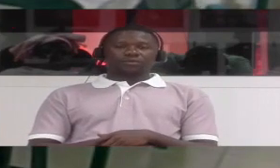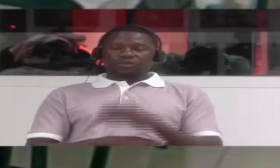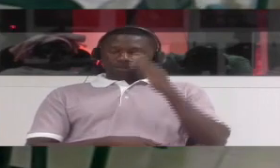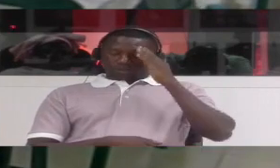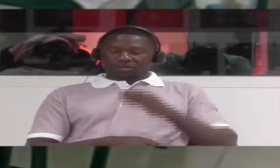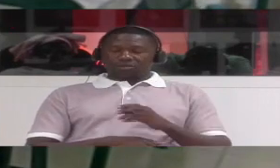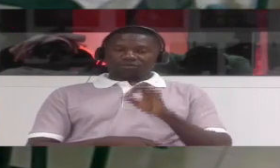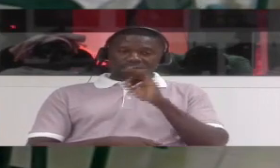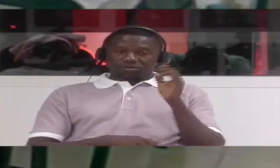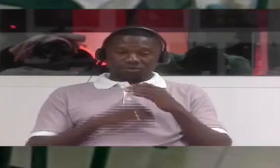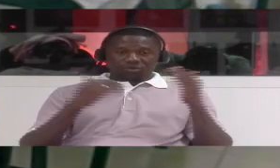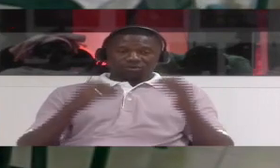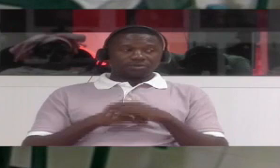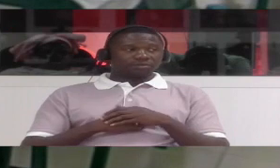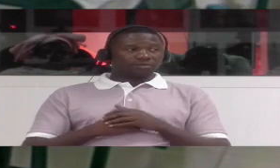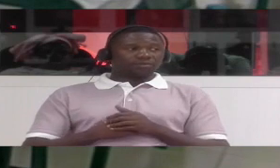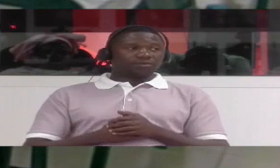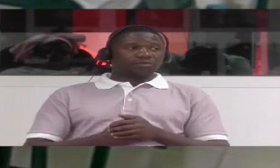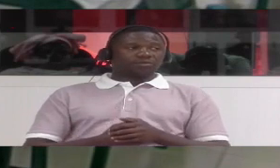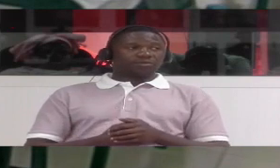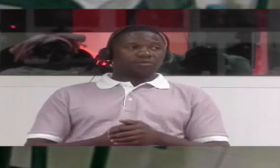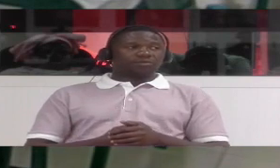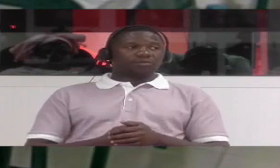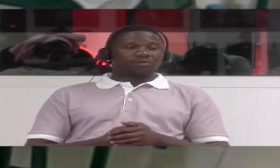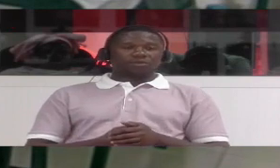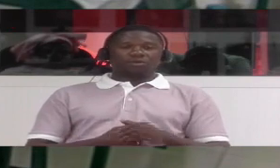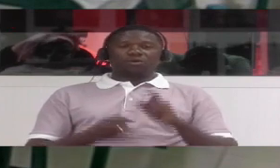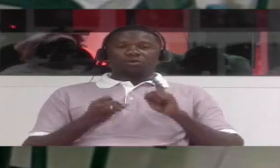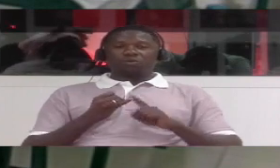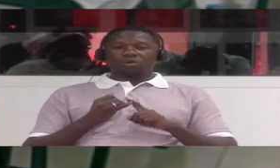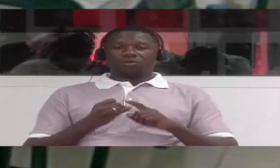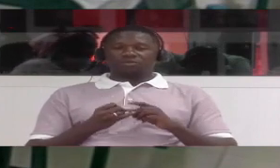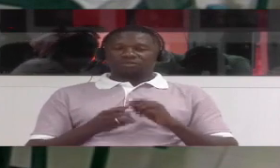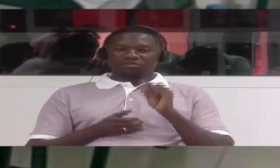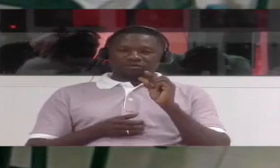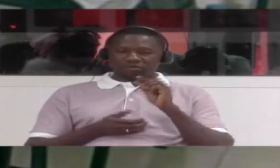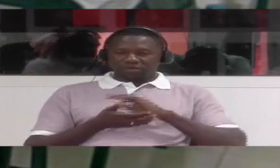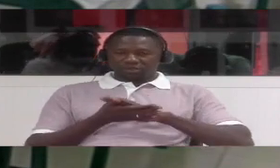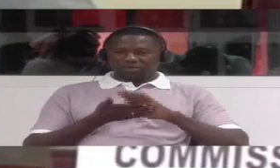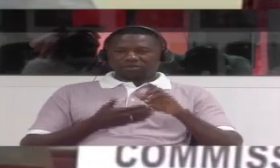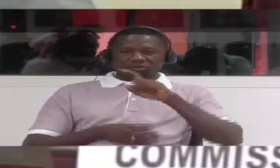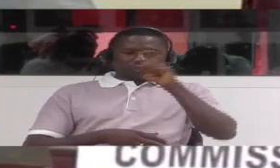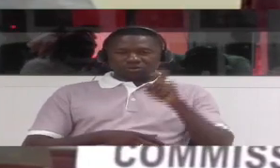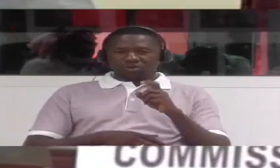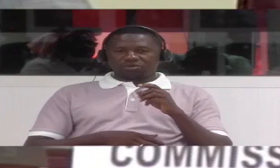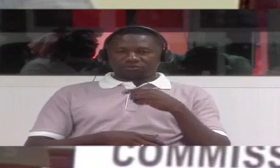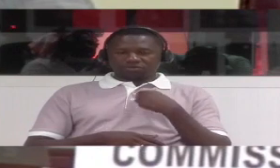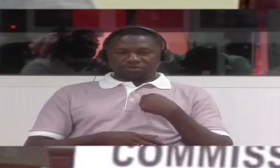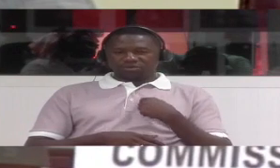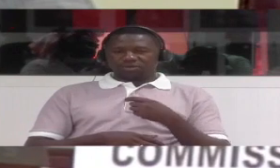Thank you very much. One very brief question for you from me before